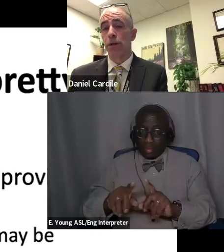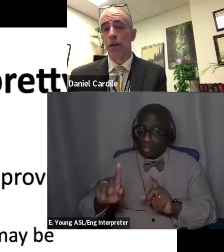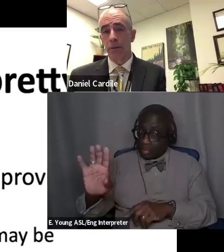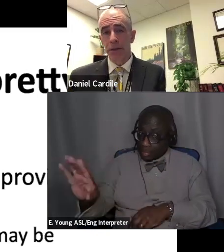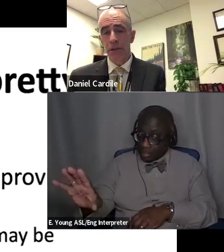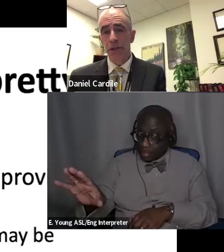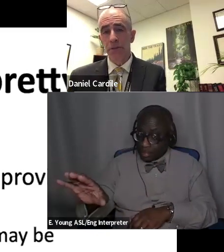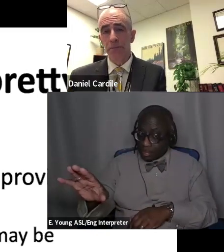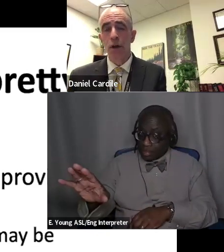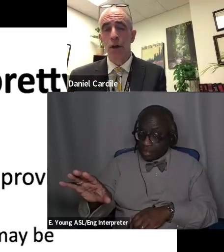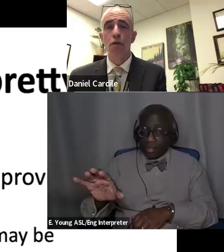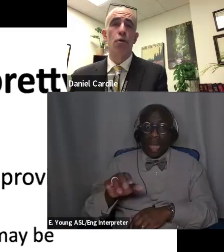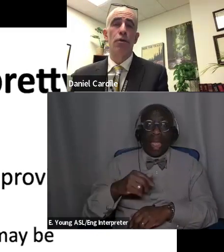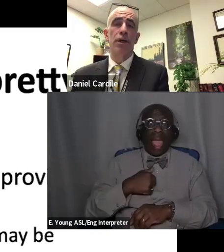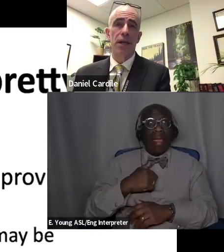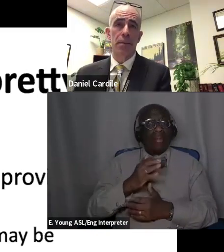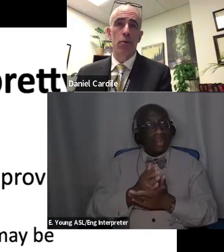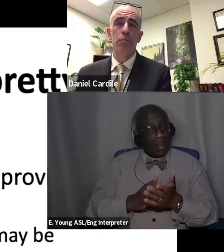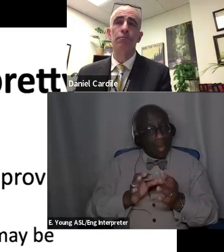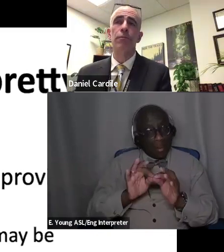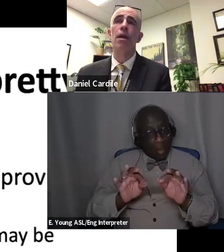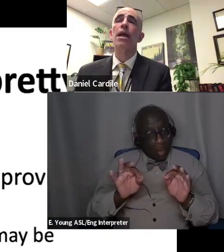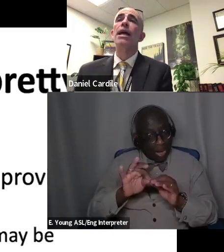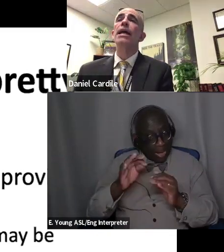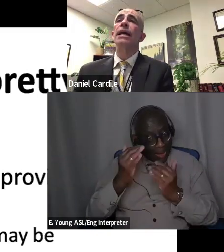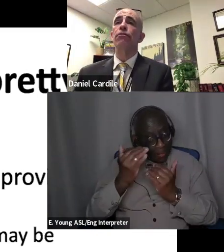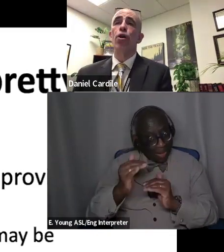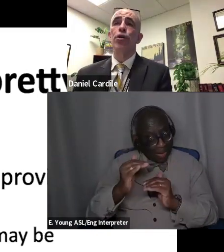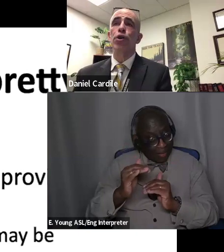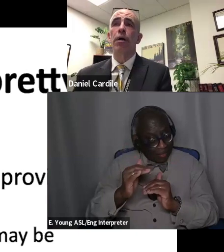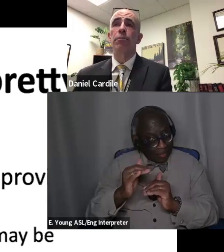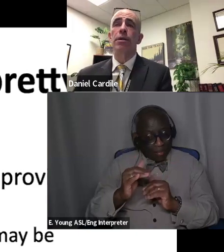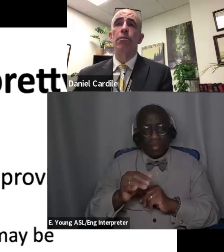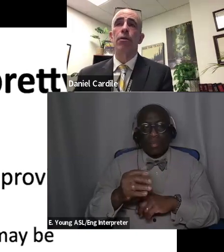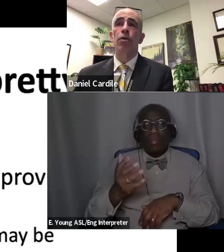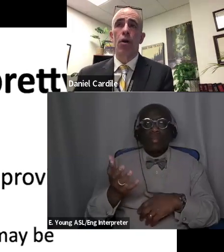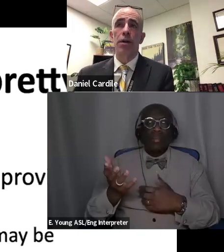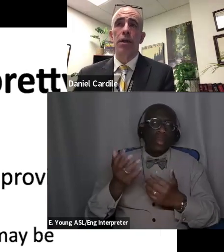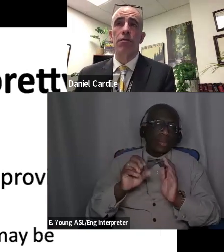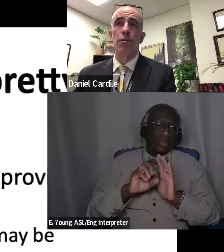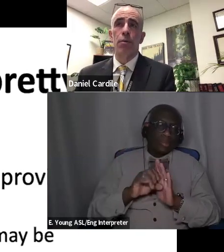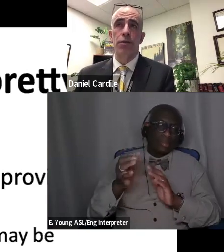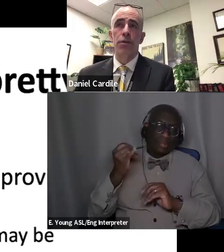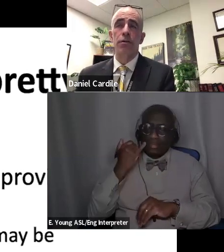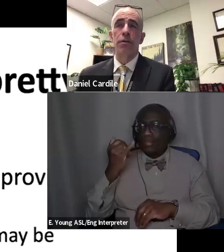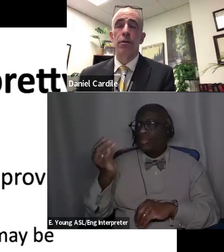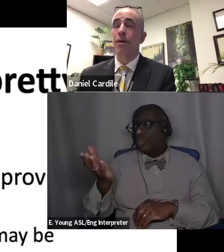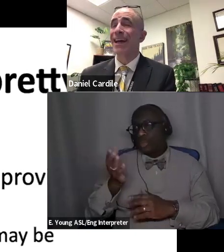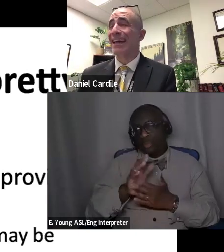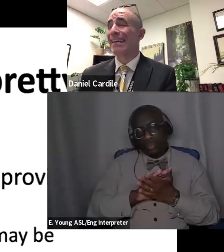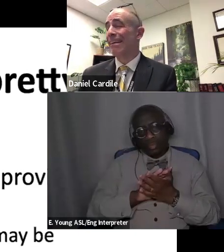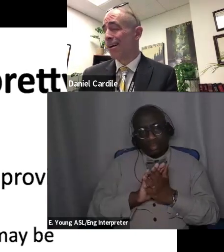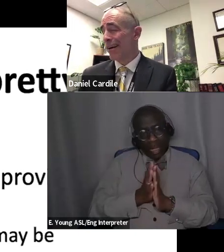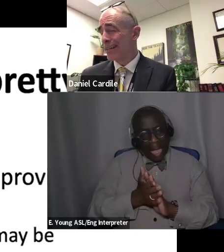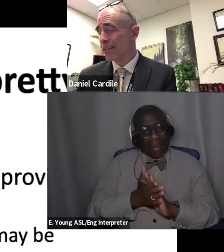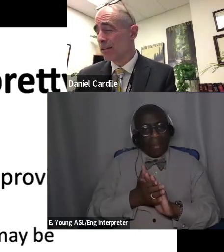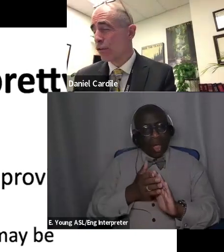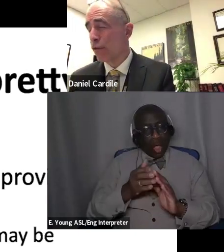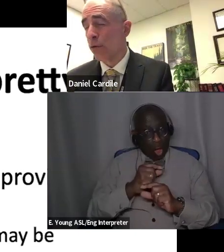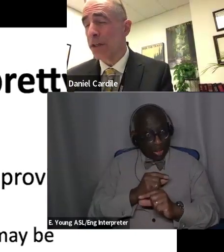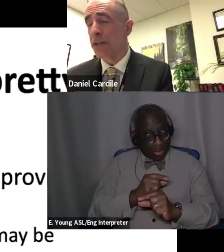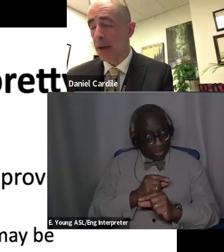some important limits. For example, even though you might become the guardian of the person, you